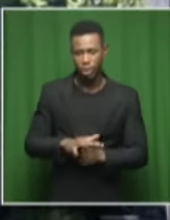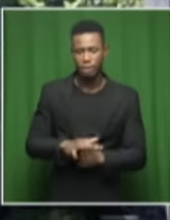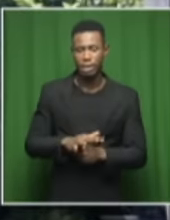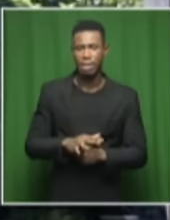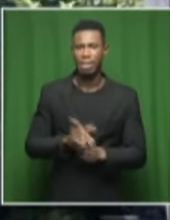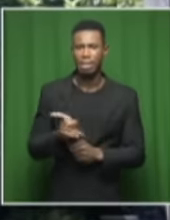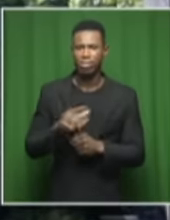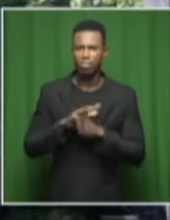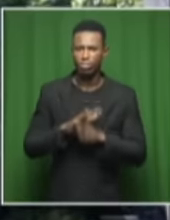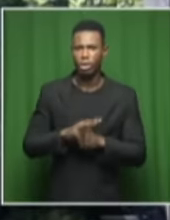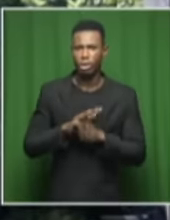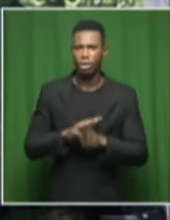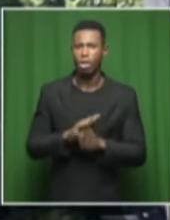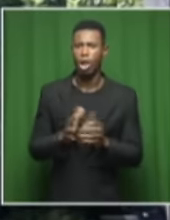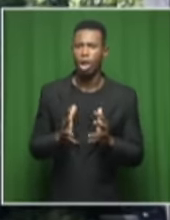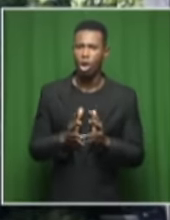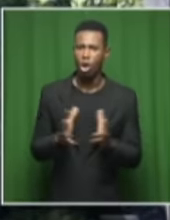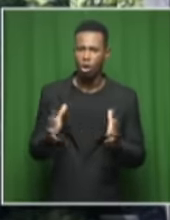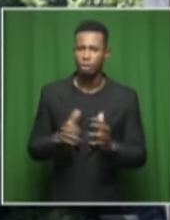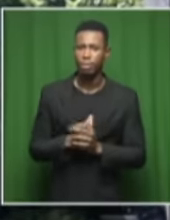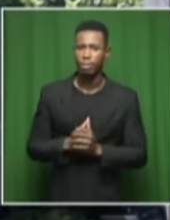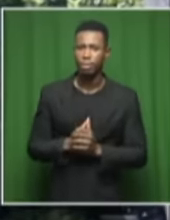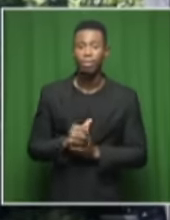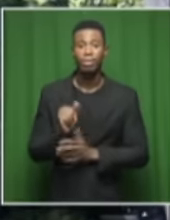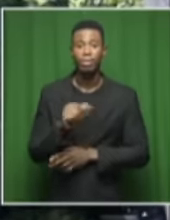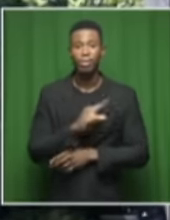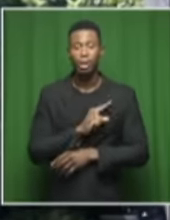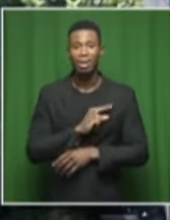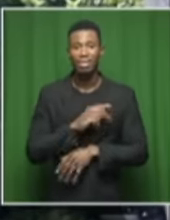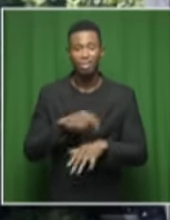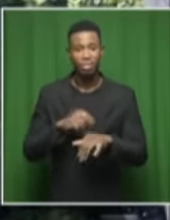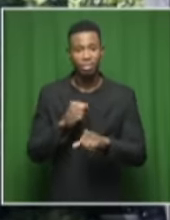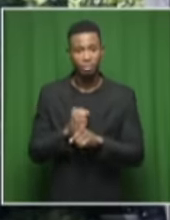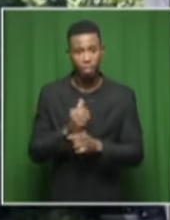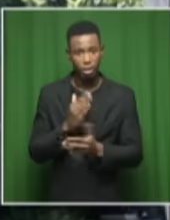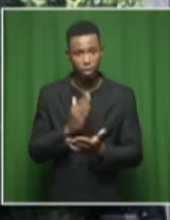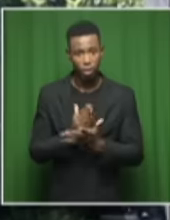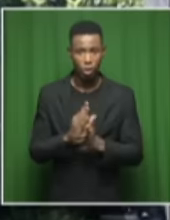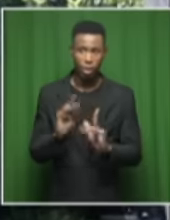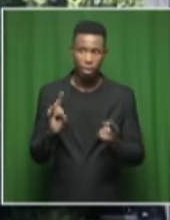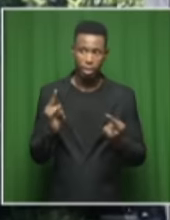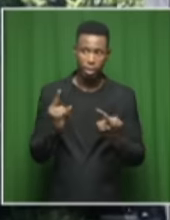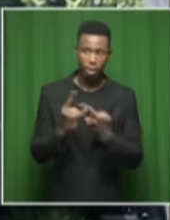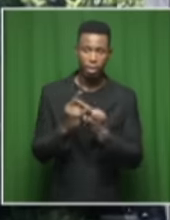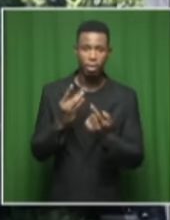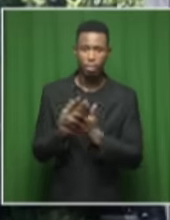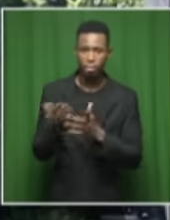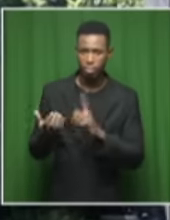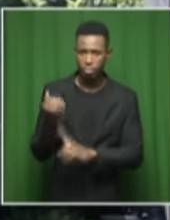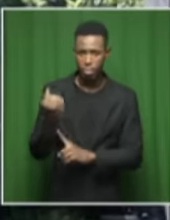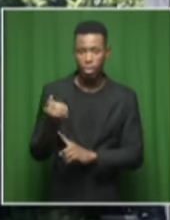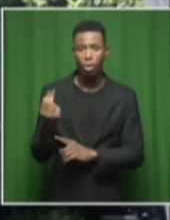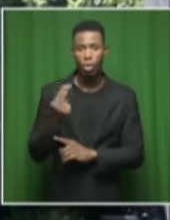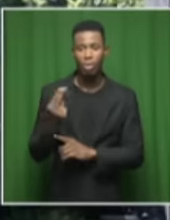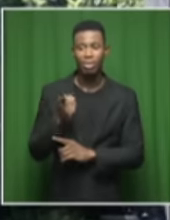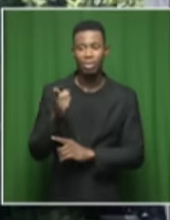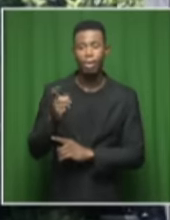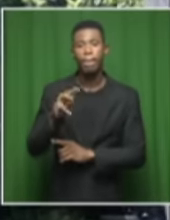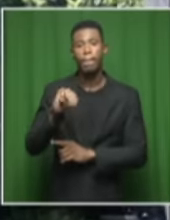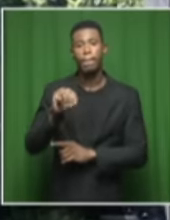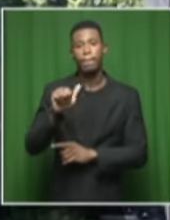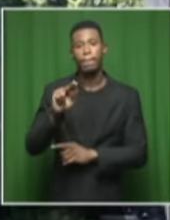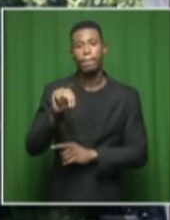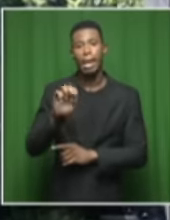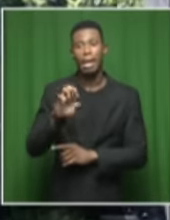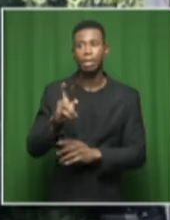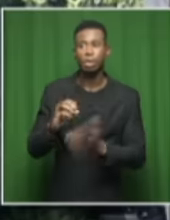it's a lot of pressure that comes with it, because you need to get your kicks over. And we all know that Marnie doesn't try and miss the kicks. He's trying